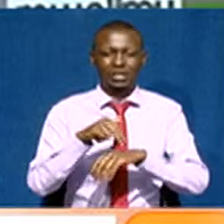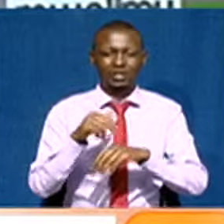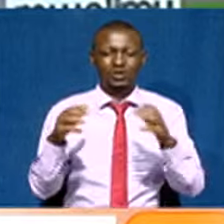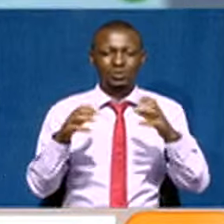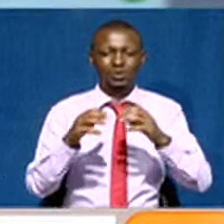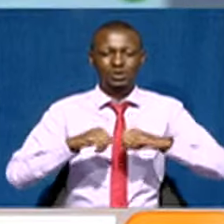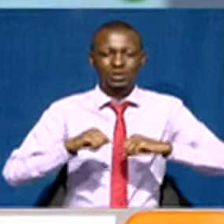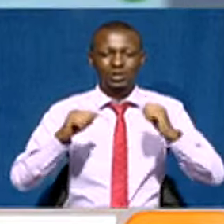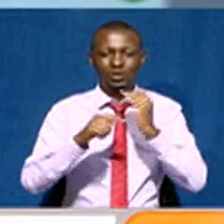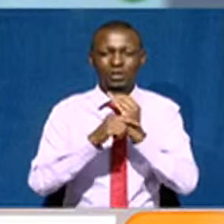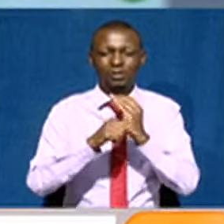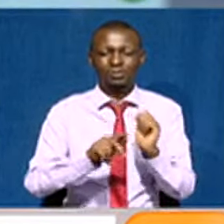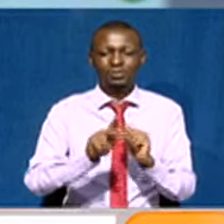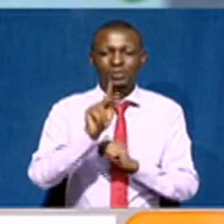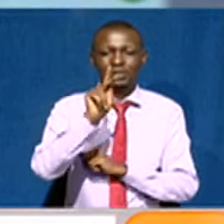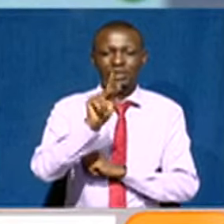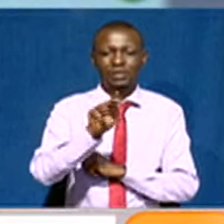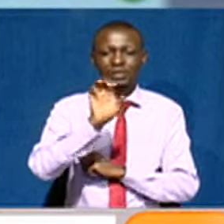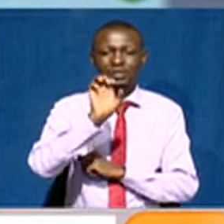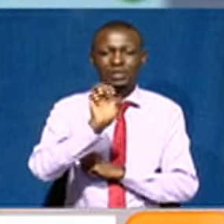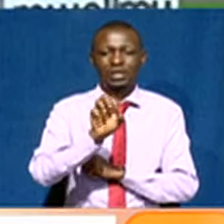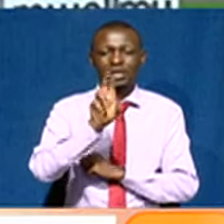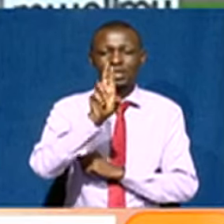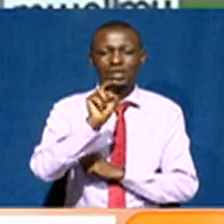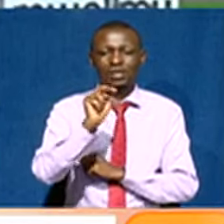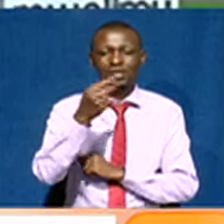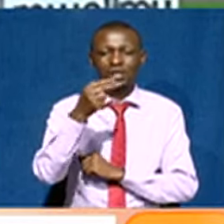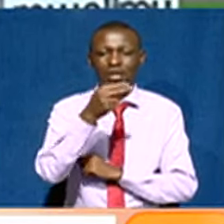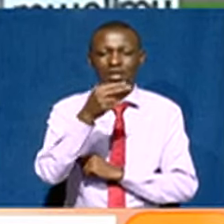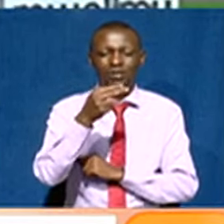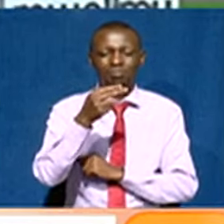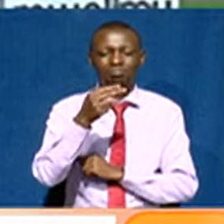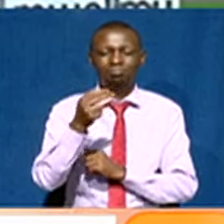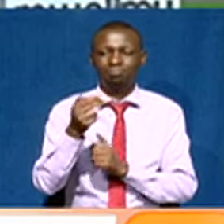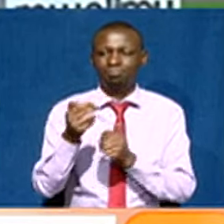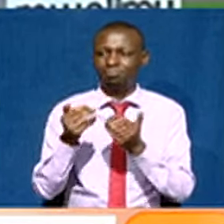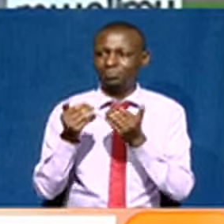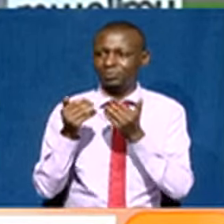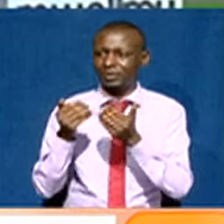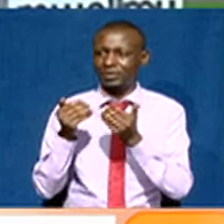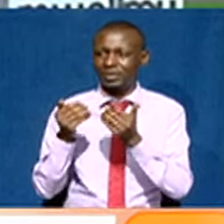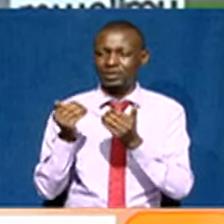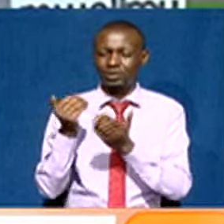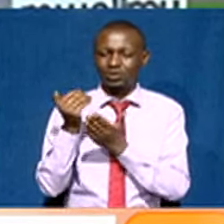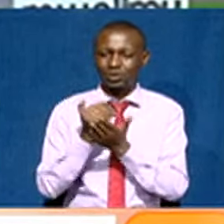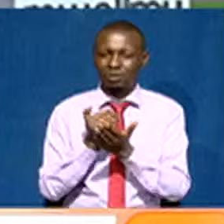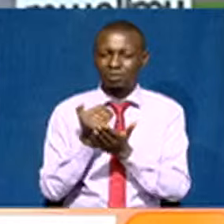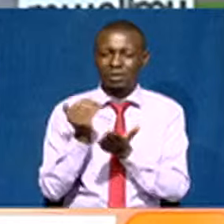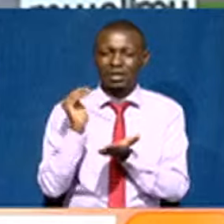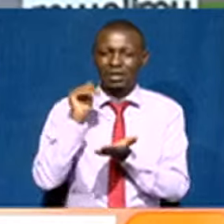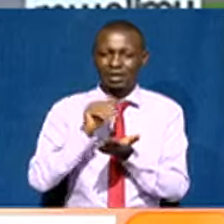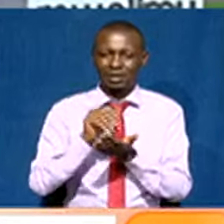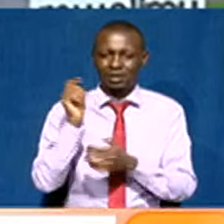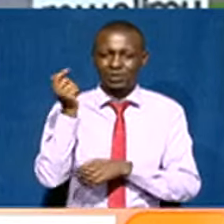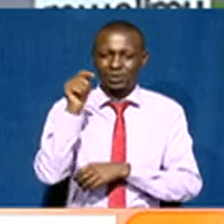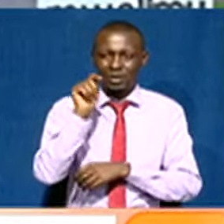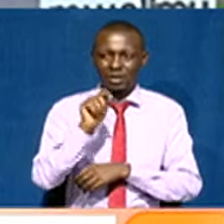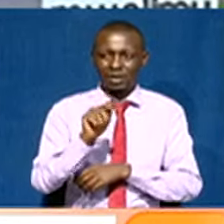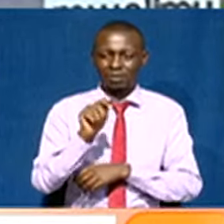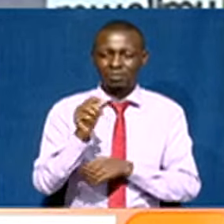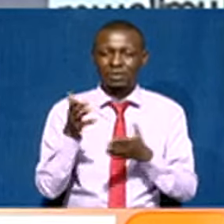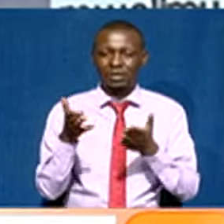Kenneth Odhiambo. We're so pleased to have you with us on the program once again. Let's talk about the milestone